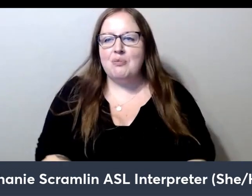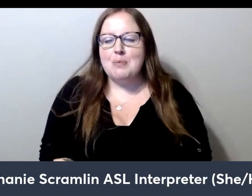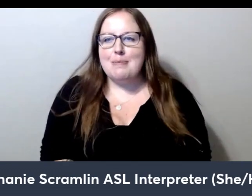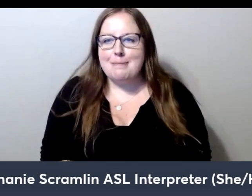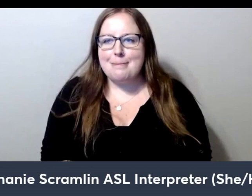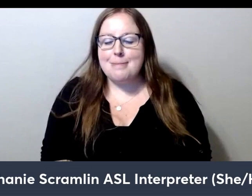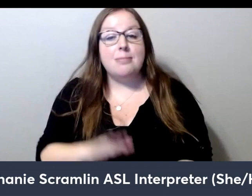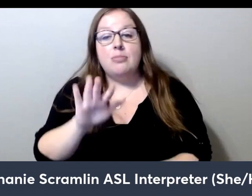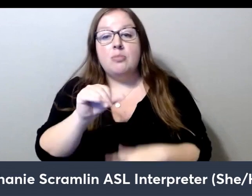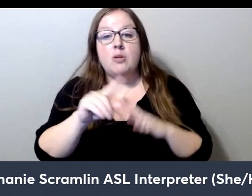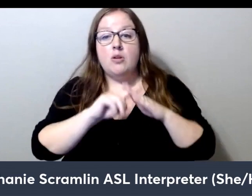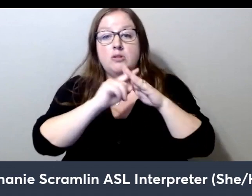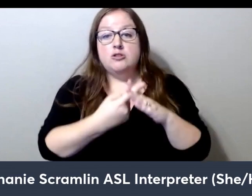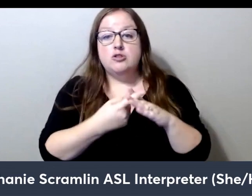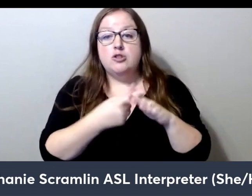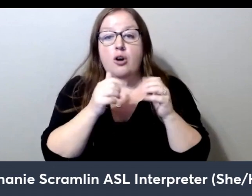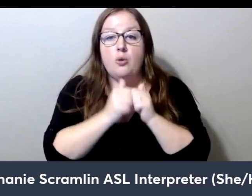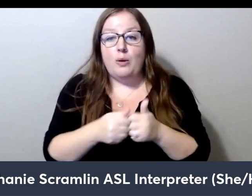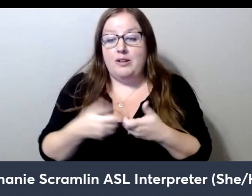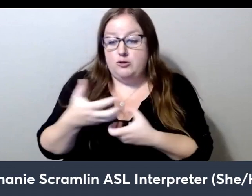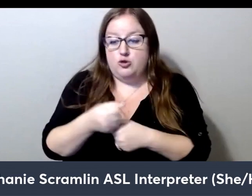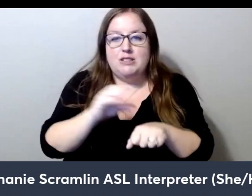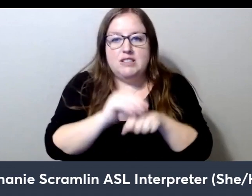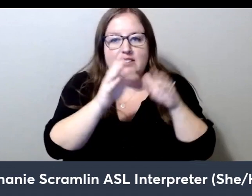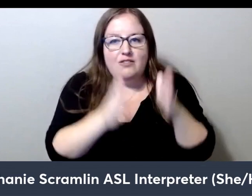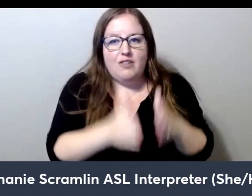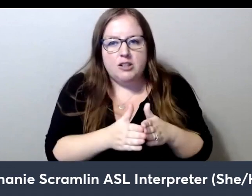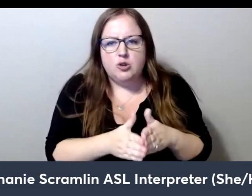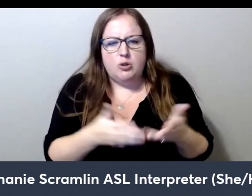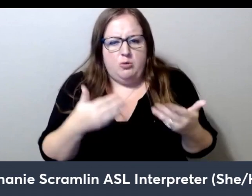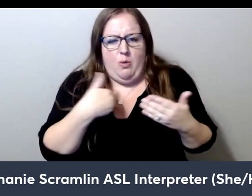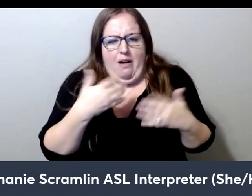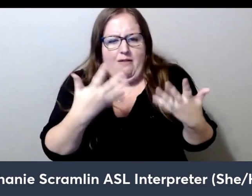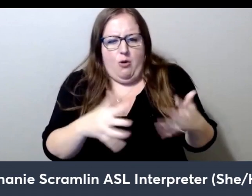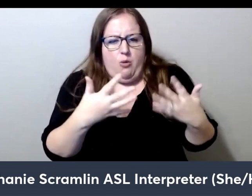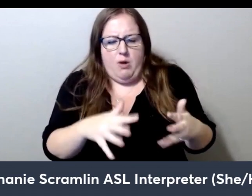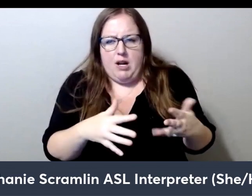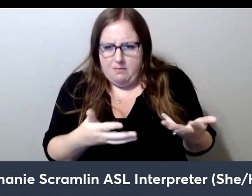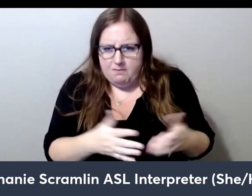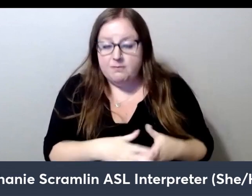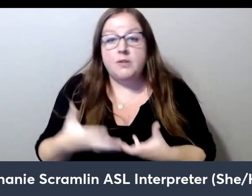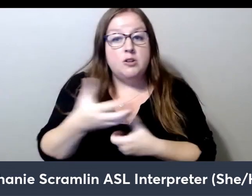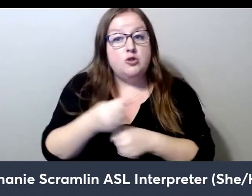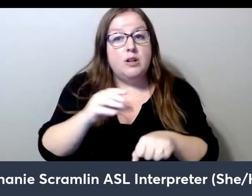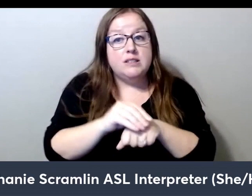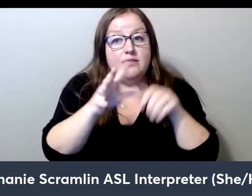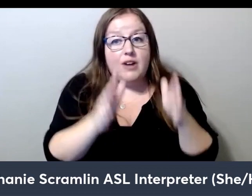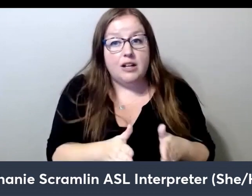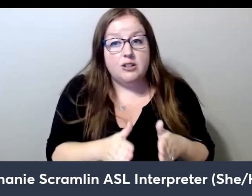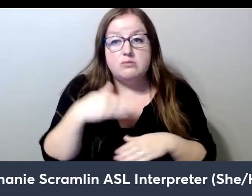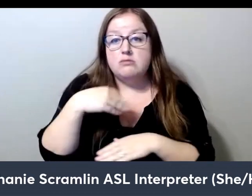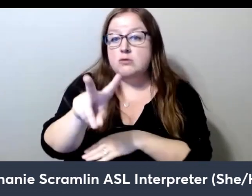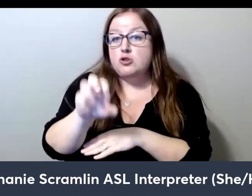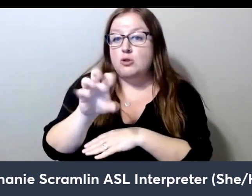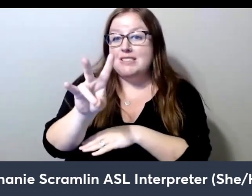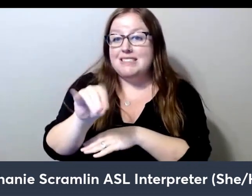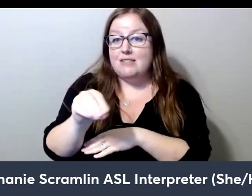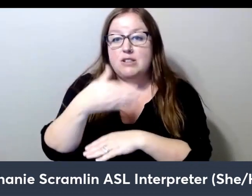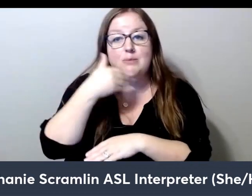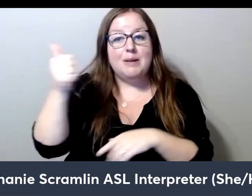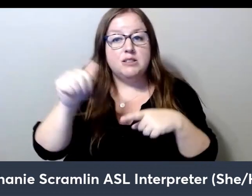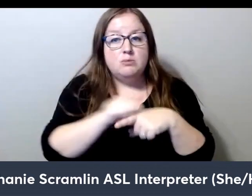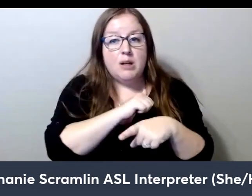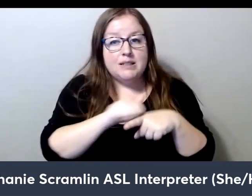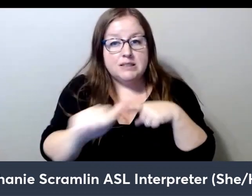let's start off with what exists with Trusted Advisor, right? So Trusted Advisor has 270 best